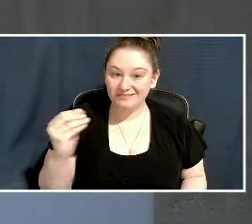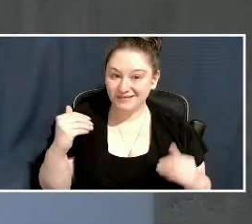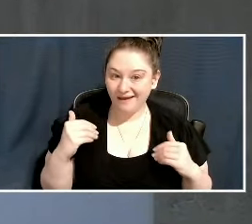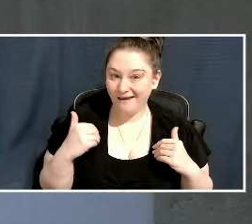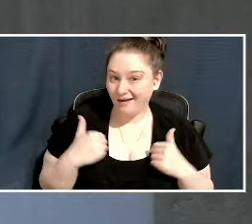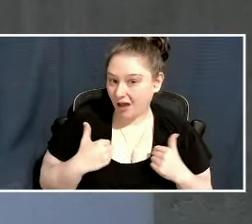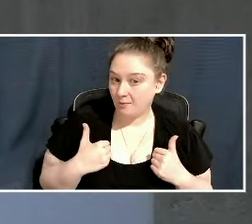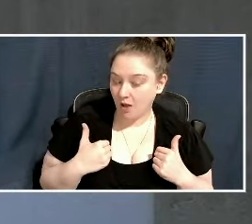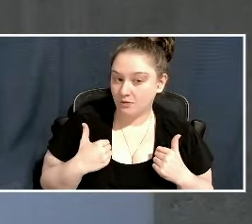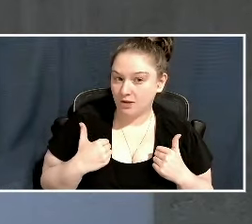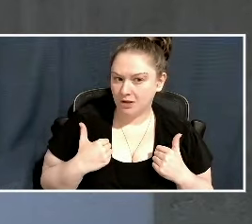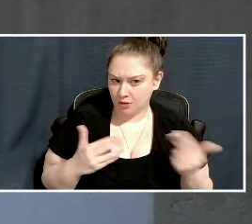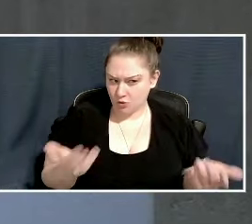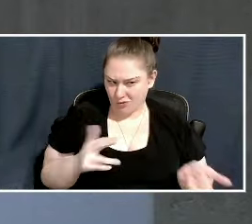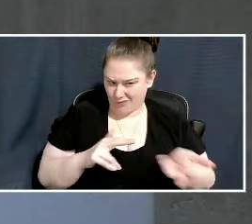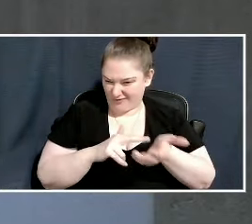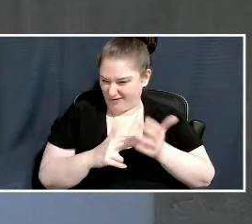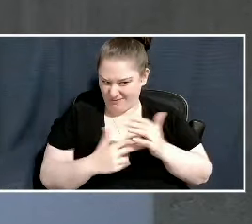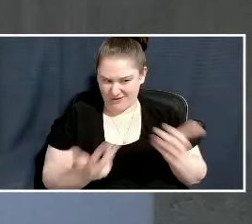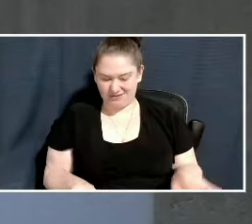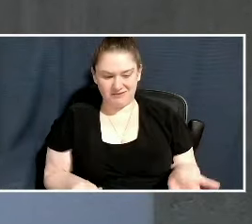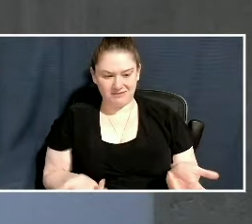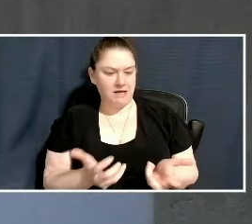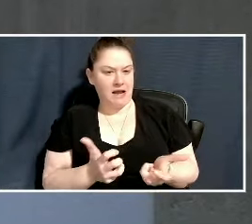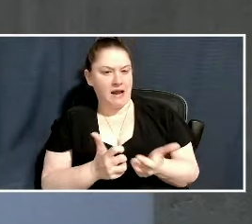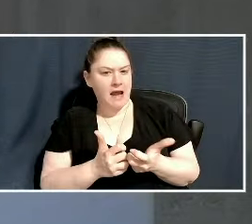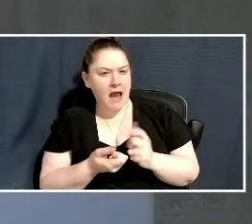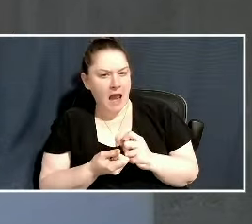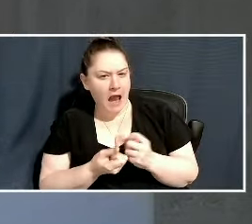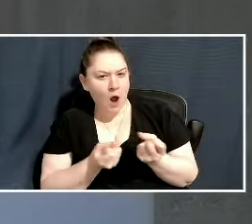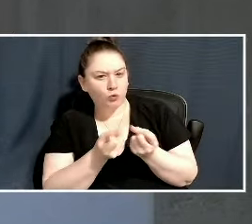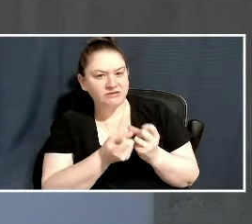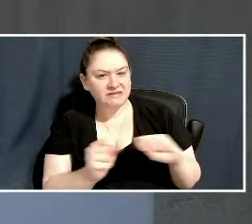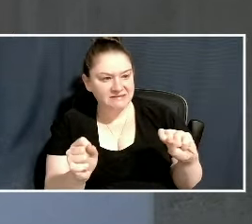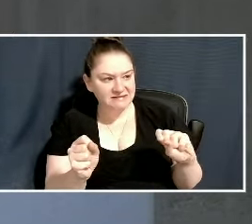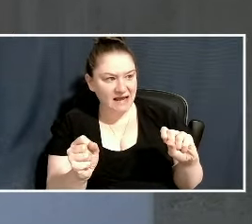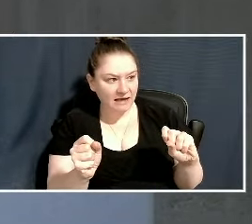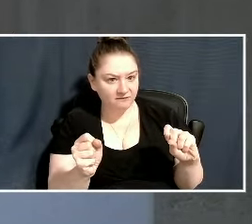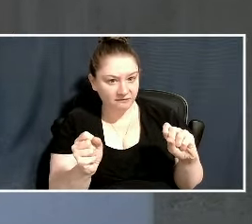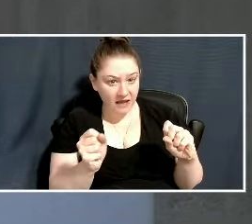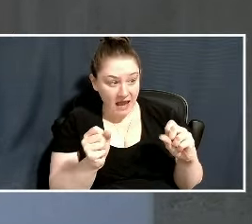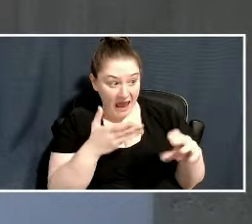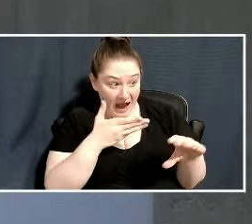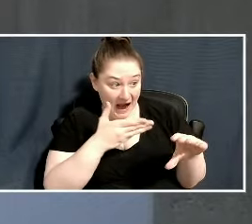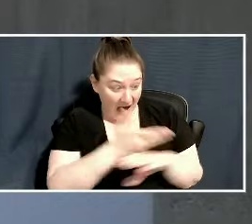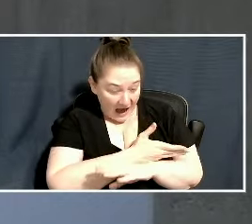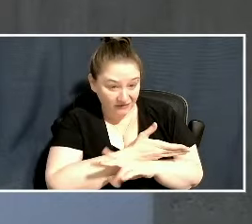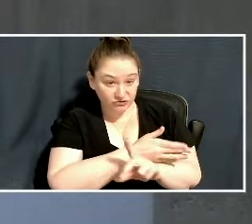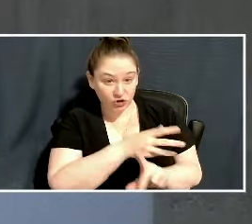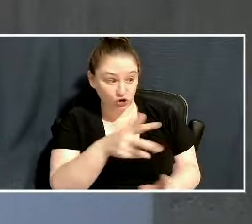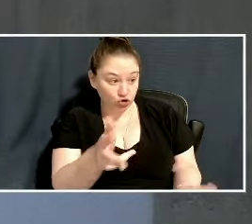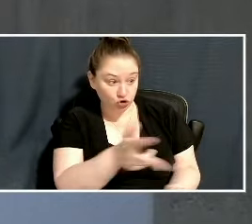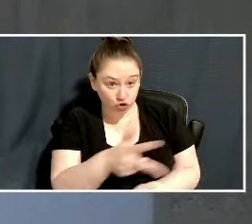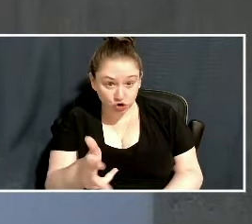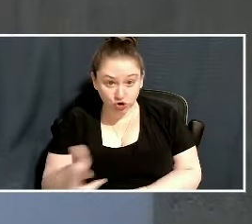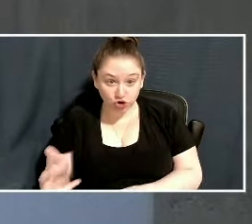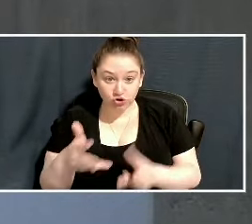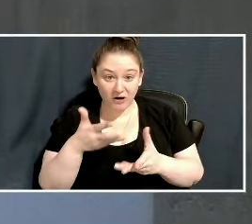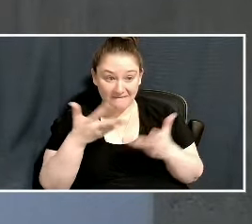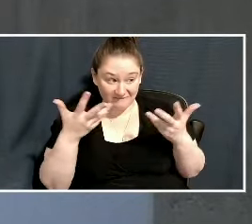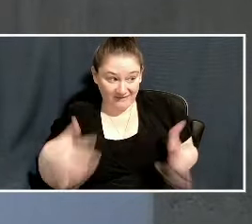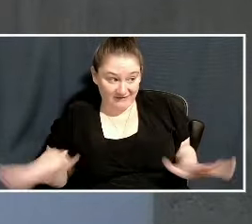And how safe is the properties after the extermination? Because they heat